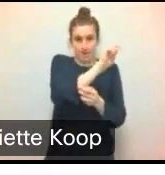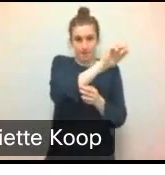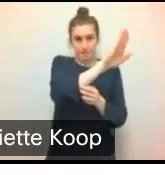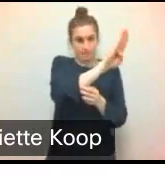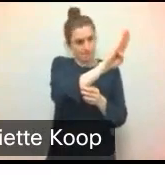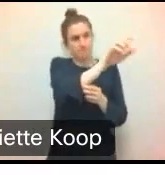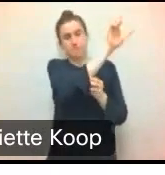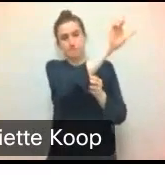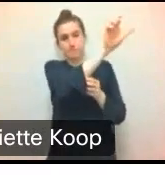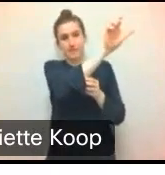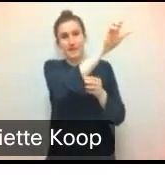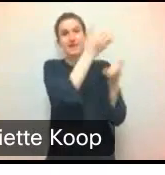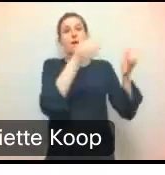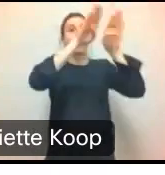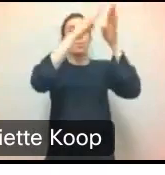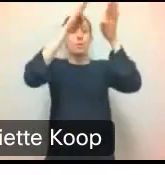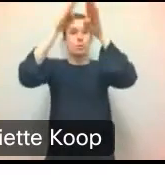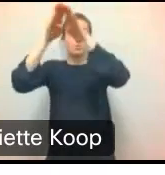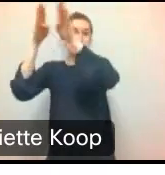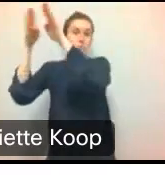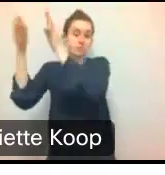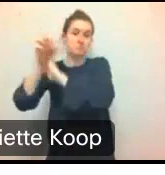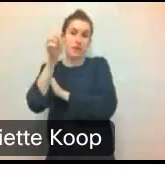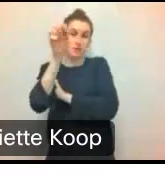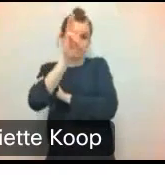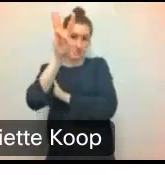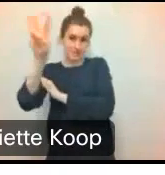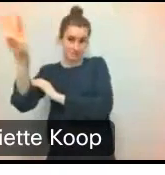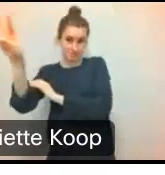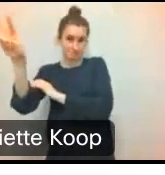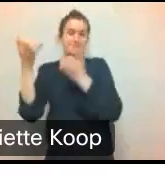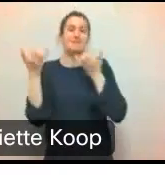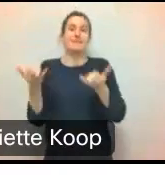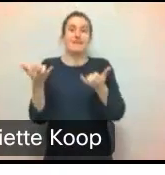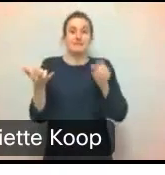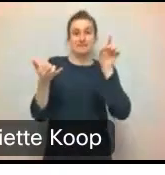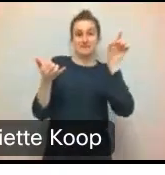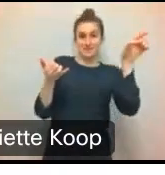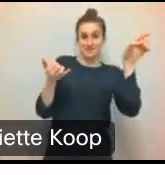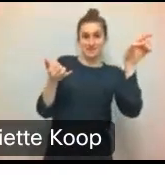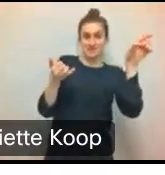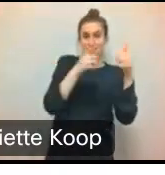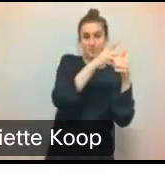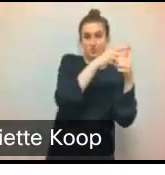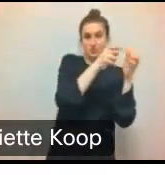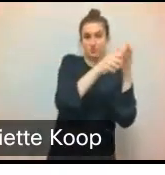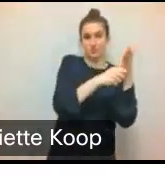2, 3, whatever, how many tabs you do. From that website or from that online article,